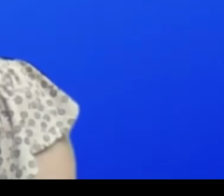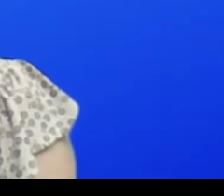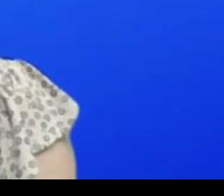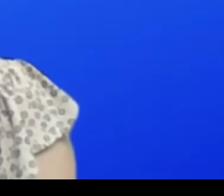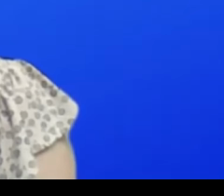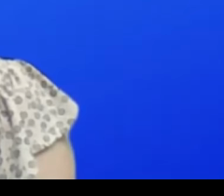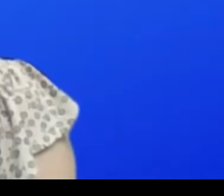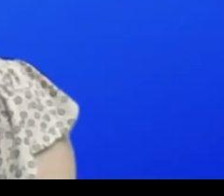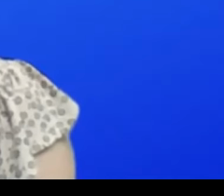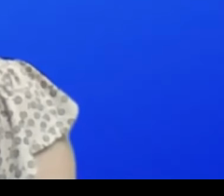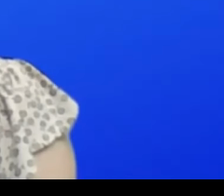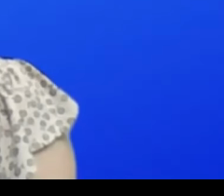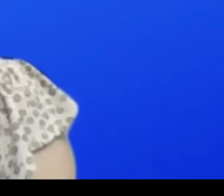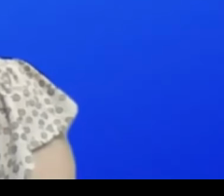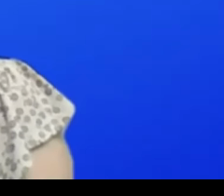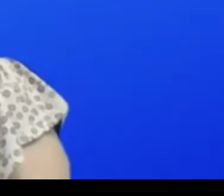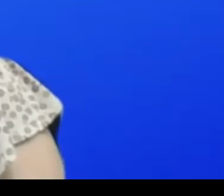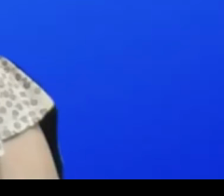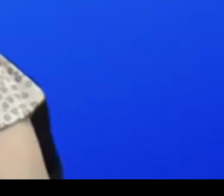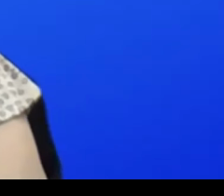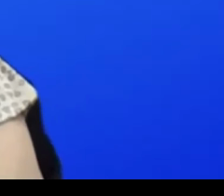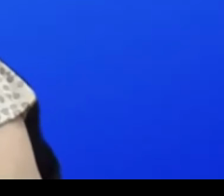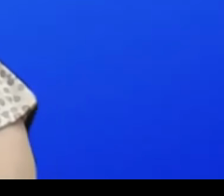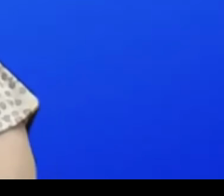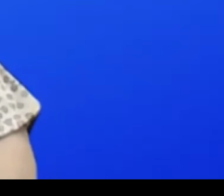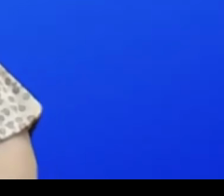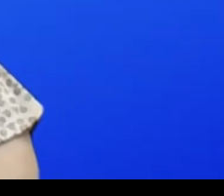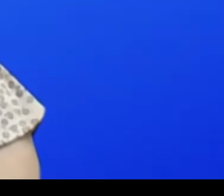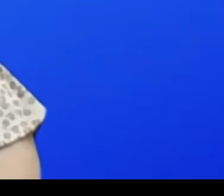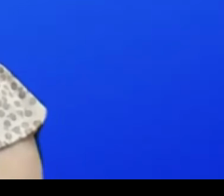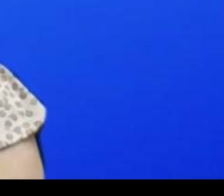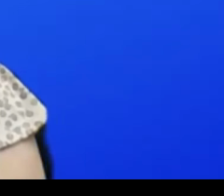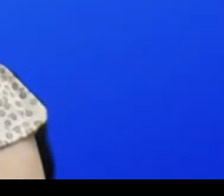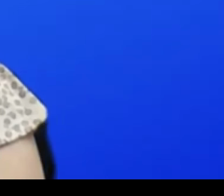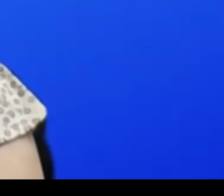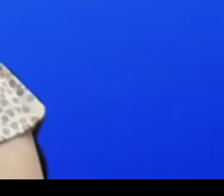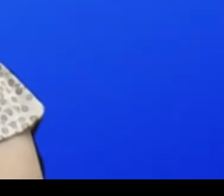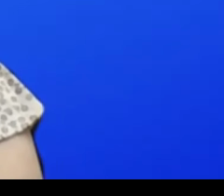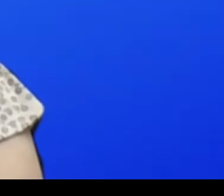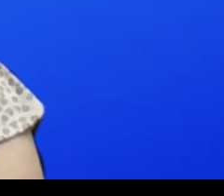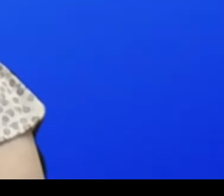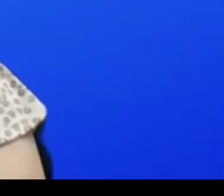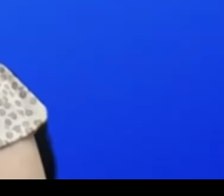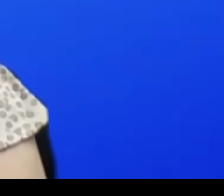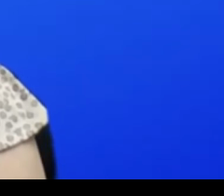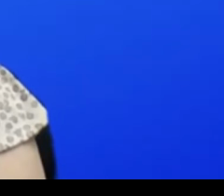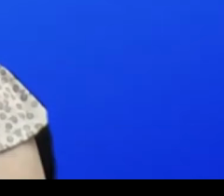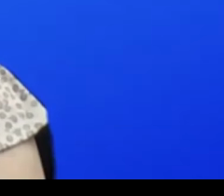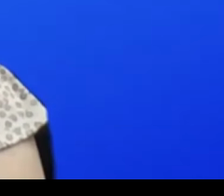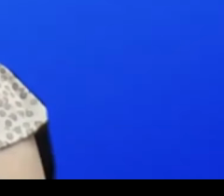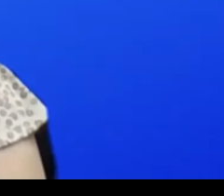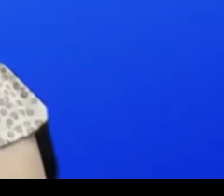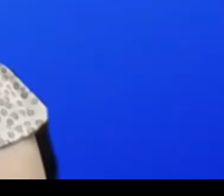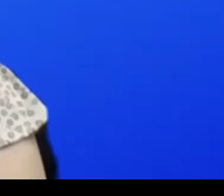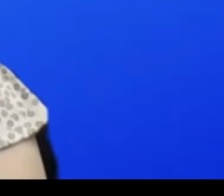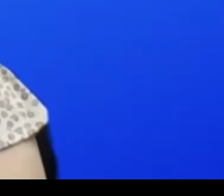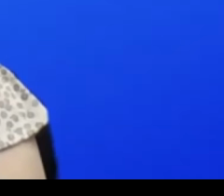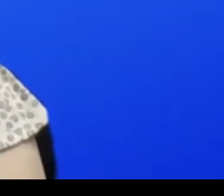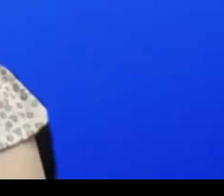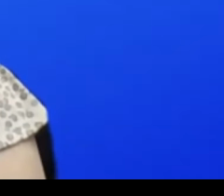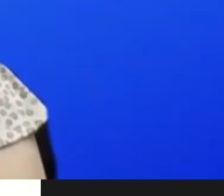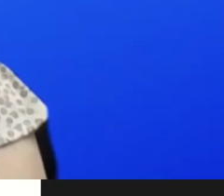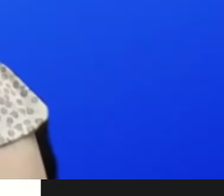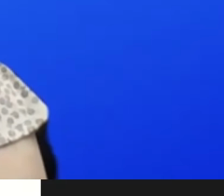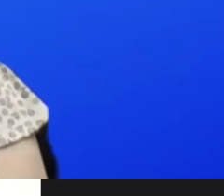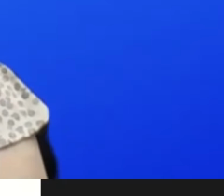a $7,000 to $10,000 speech device, but they couldn't get an iPad purchased for $500, which is also a